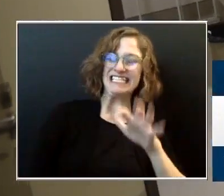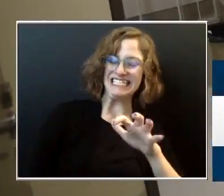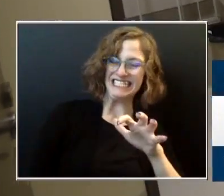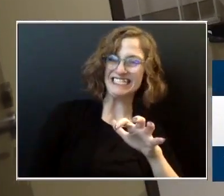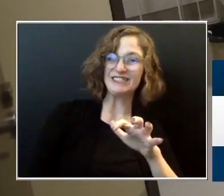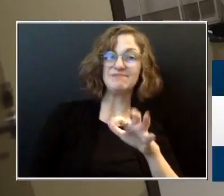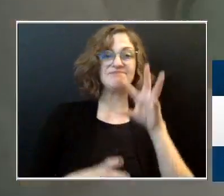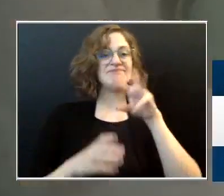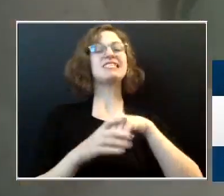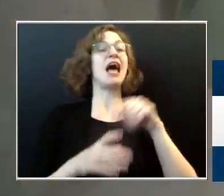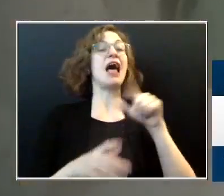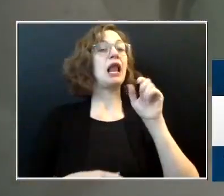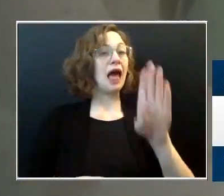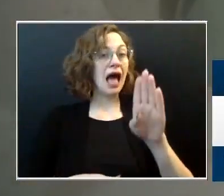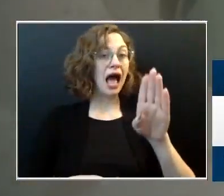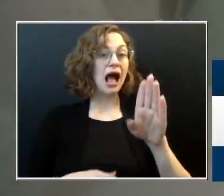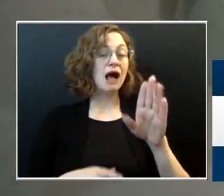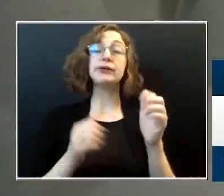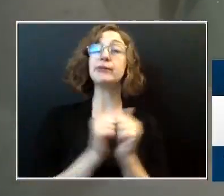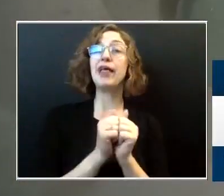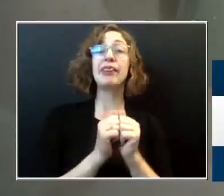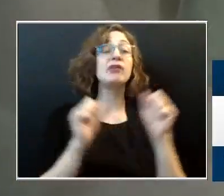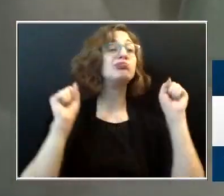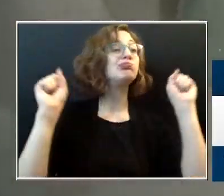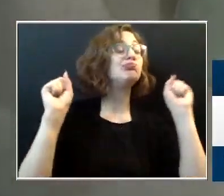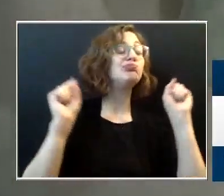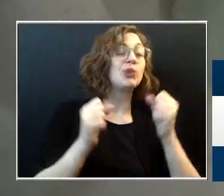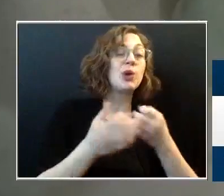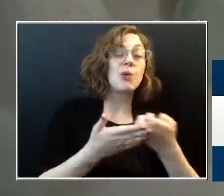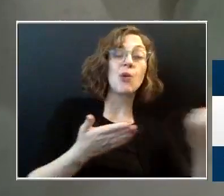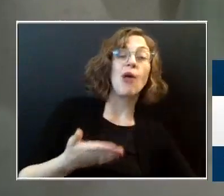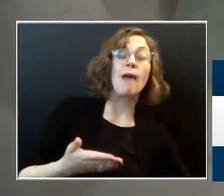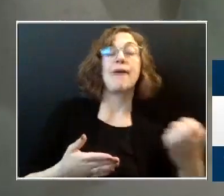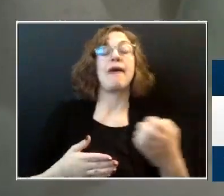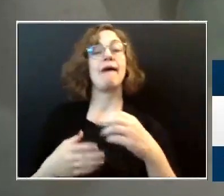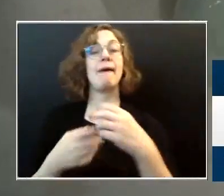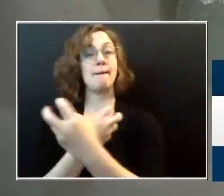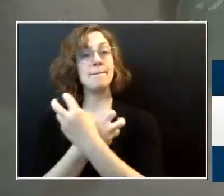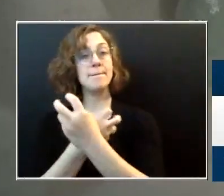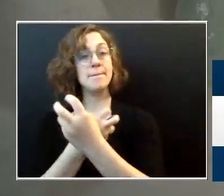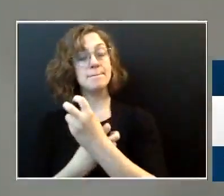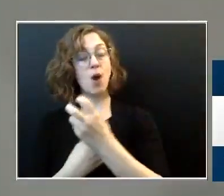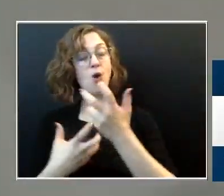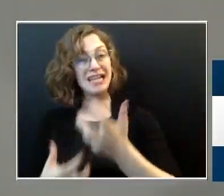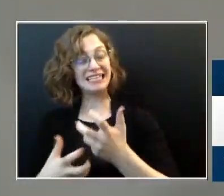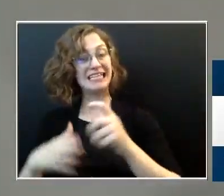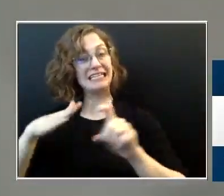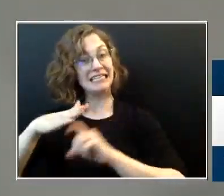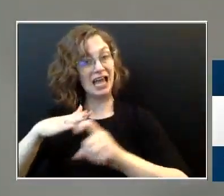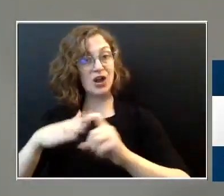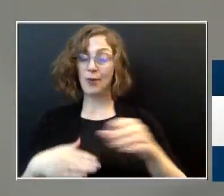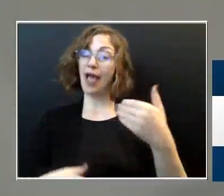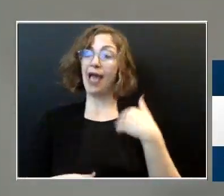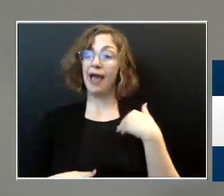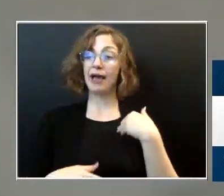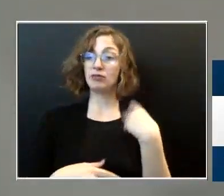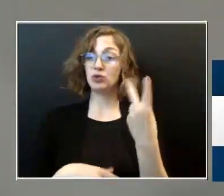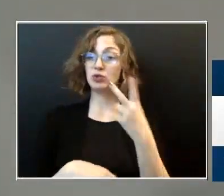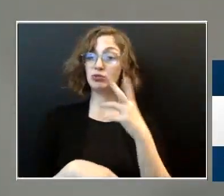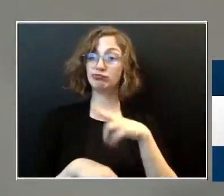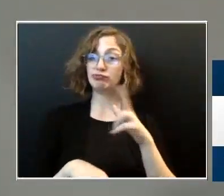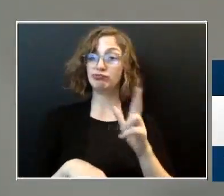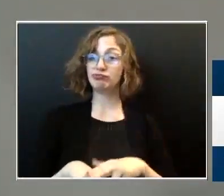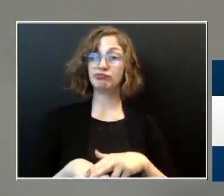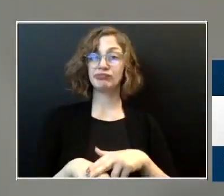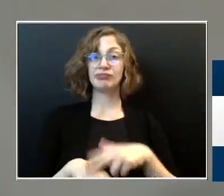bone density scanner, there are two rooms with regular store-bought hot tubs. Did you guys get them on sale at Sears? Where they come from? We'll have